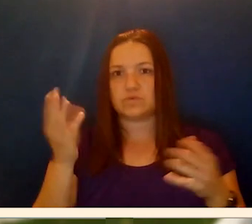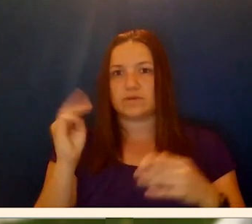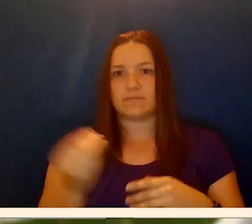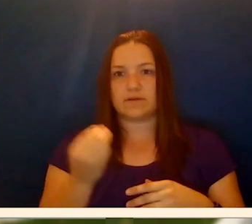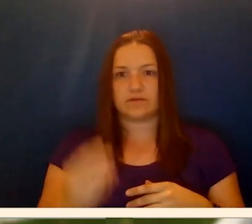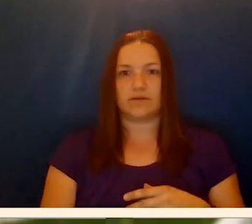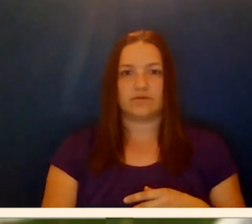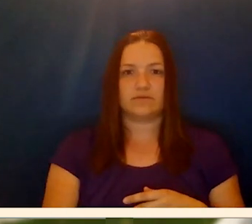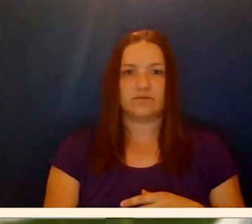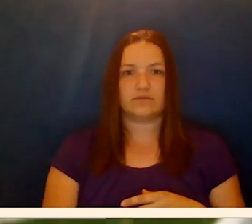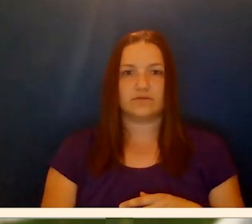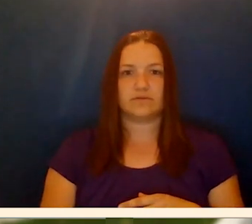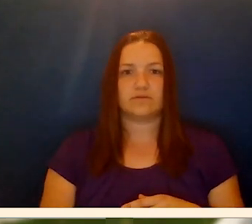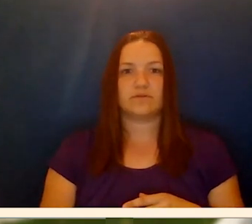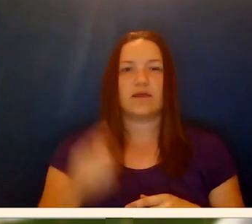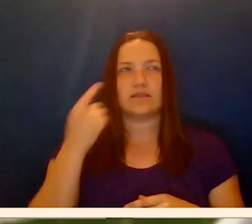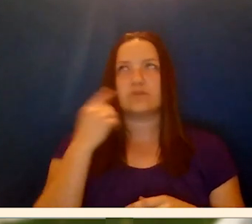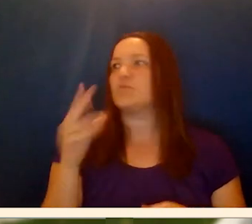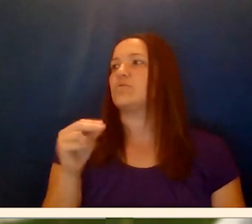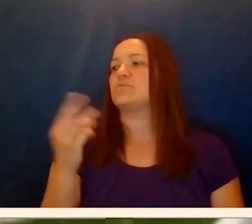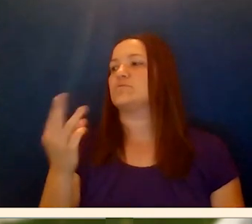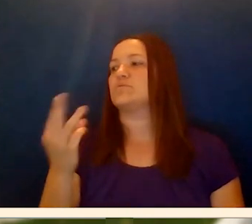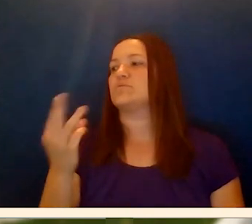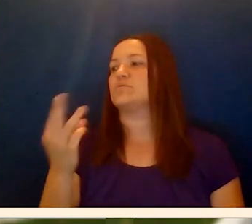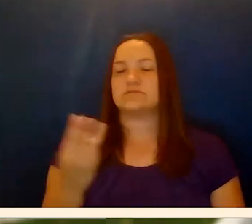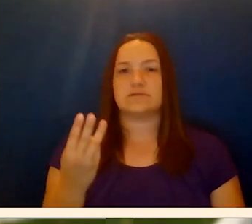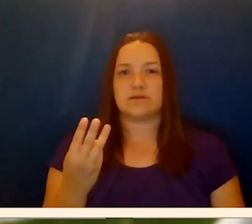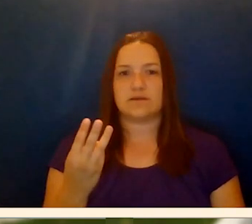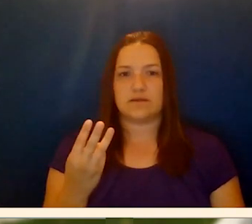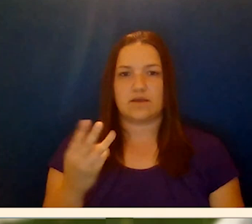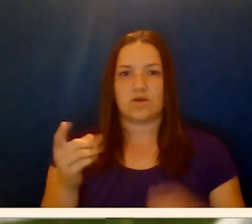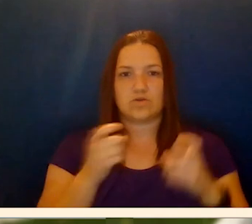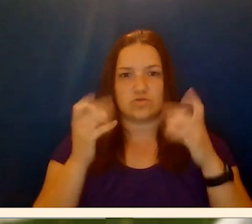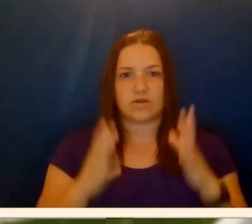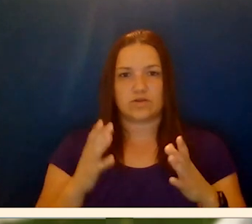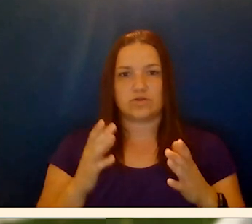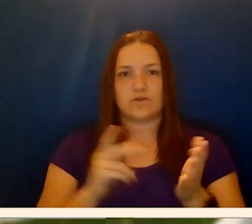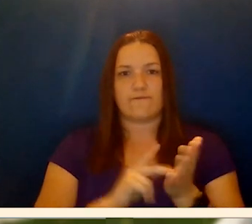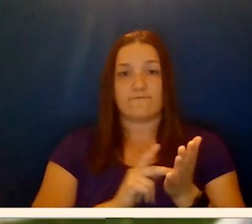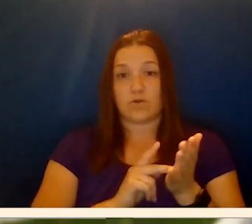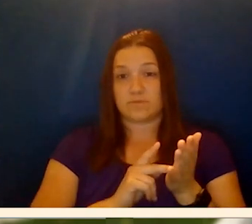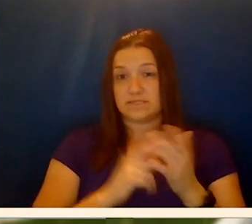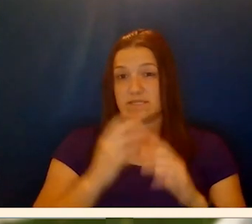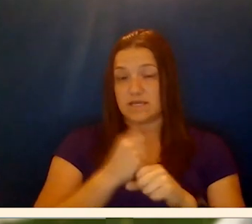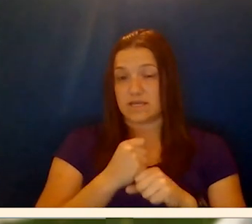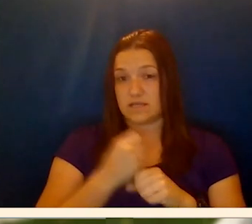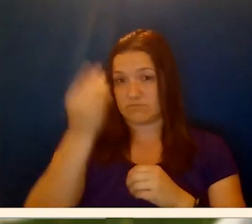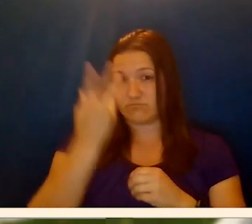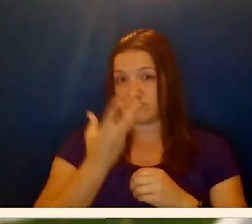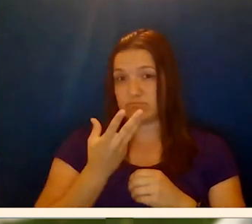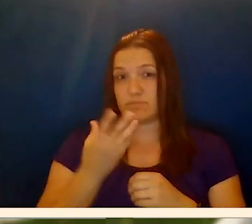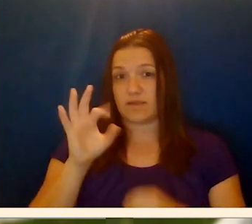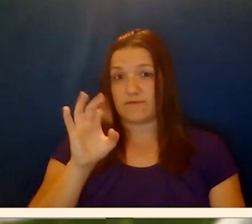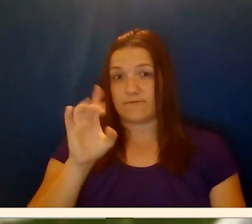Wednesday, our director of pharmacy got word that the FDA is about ready to announce,